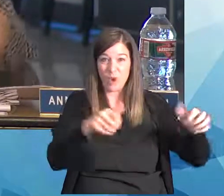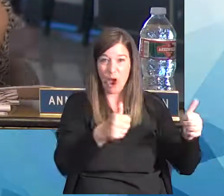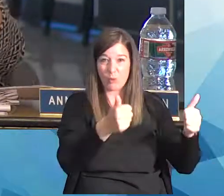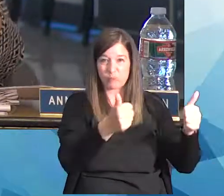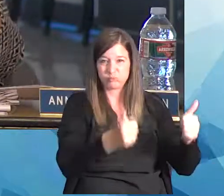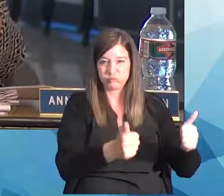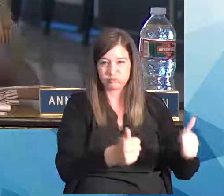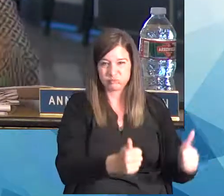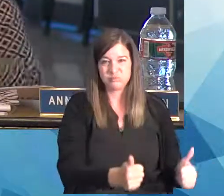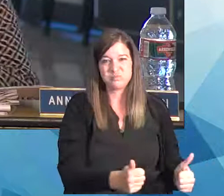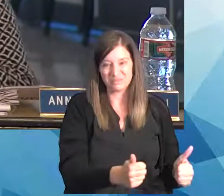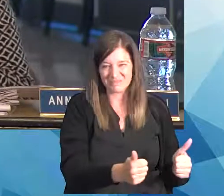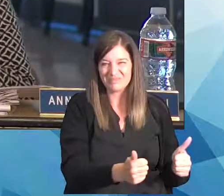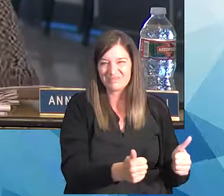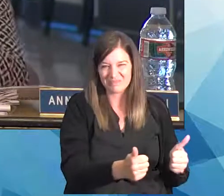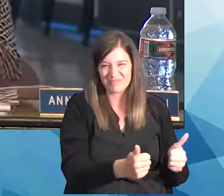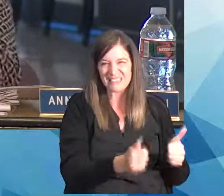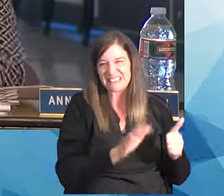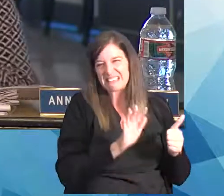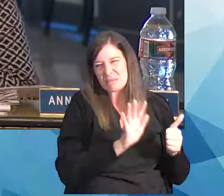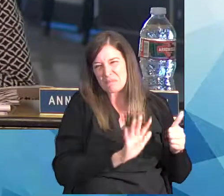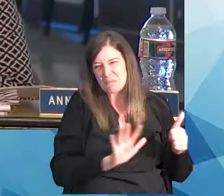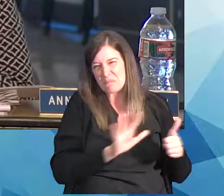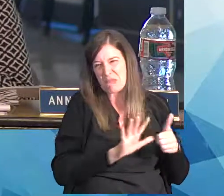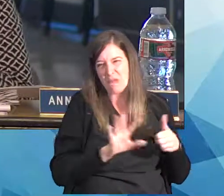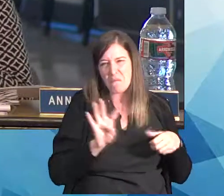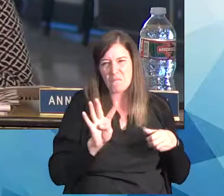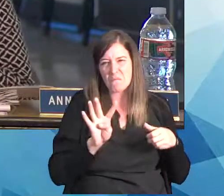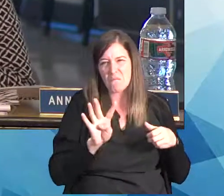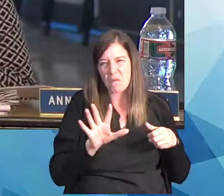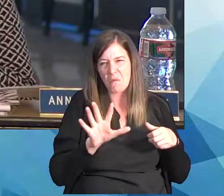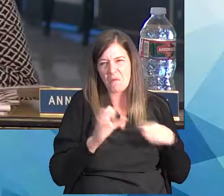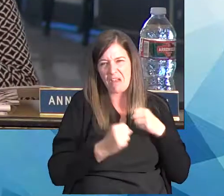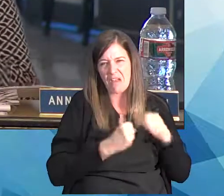They're average about 45 years old.